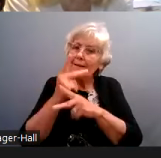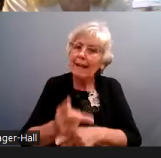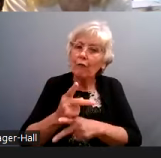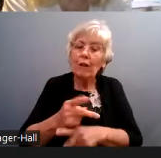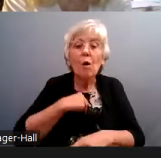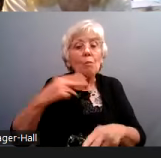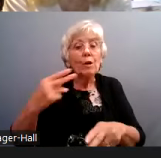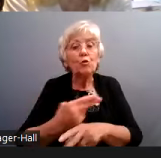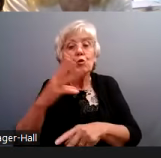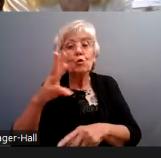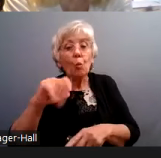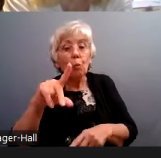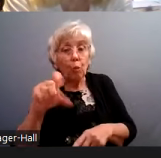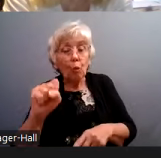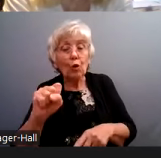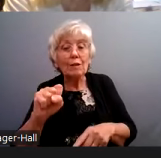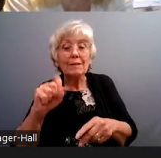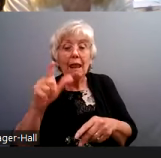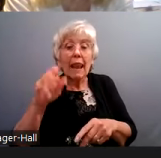for any fluorescence.